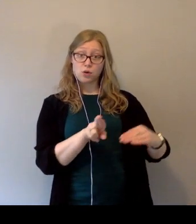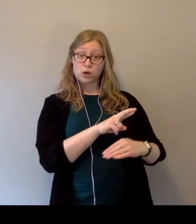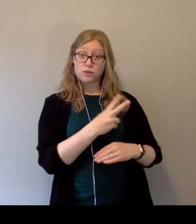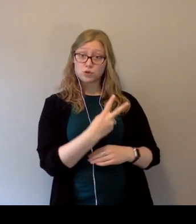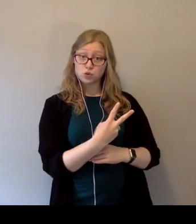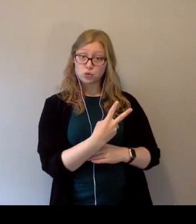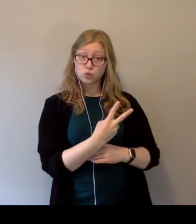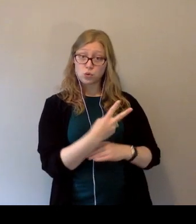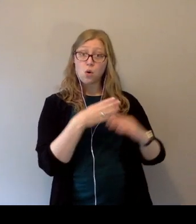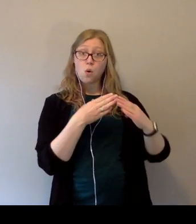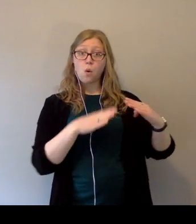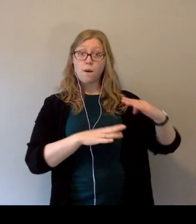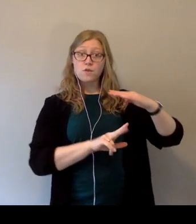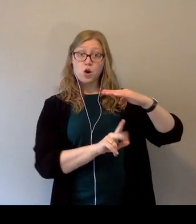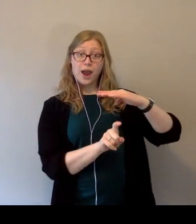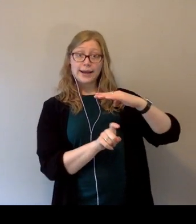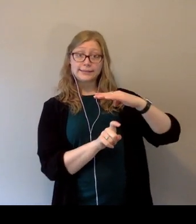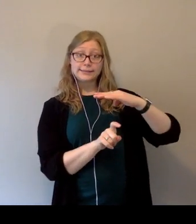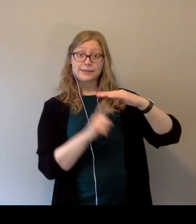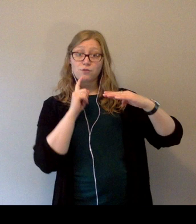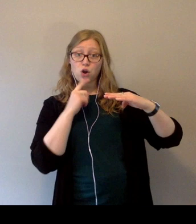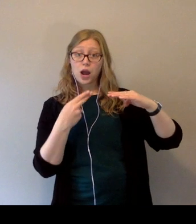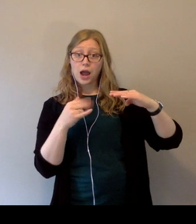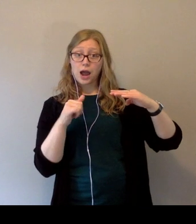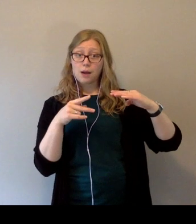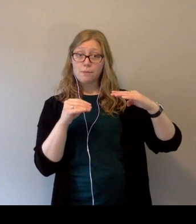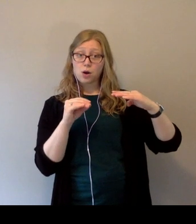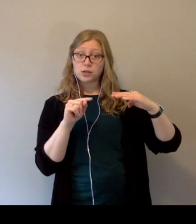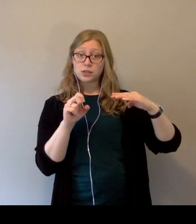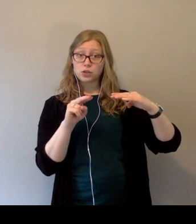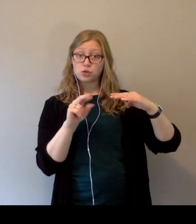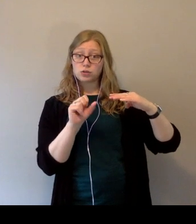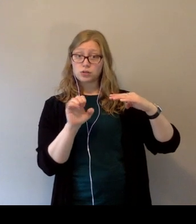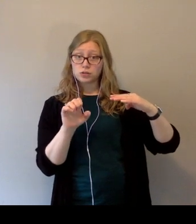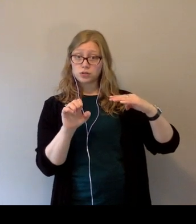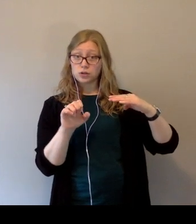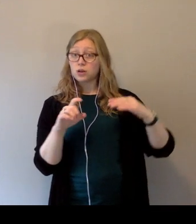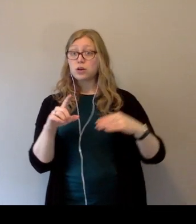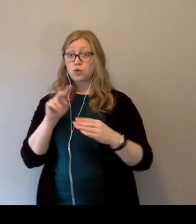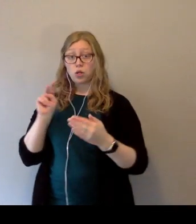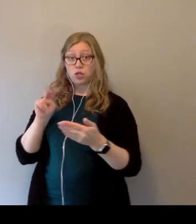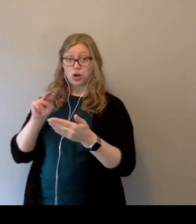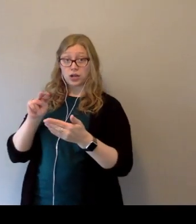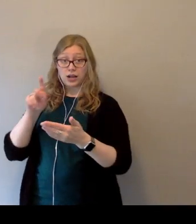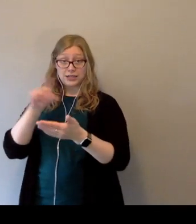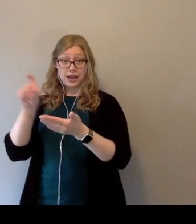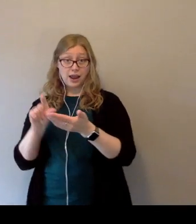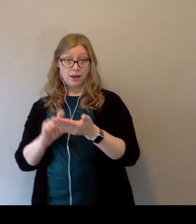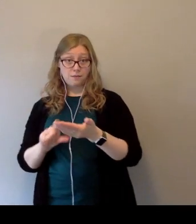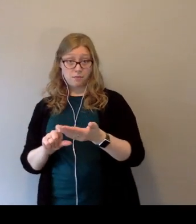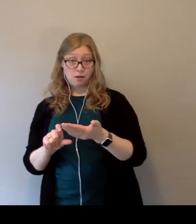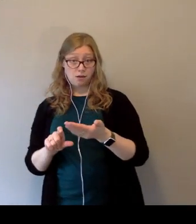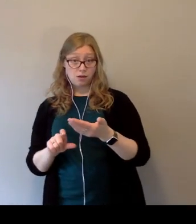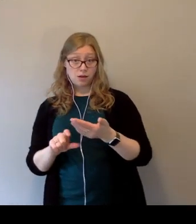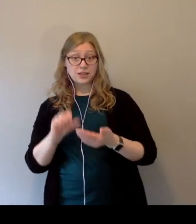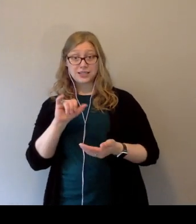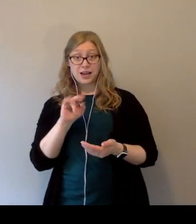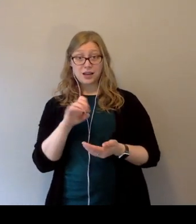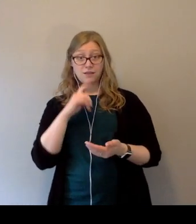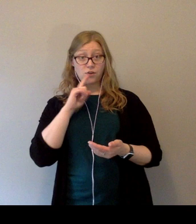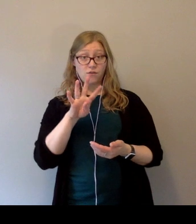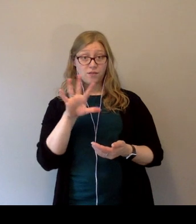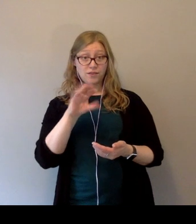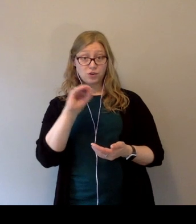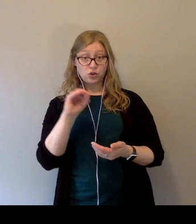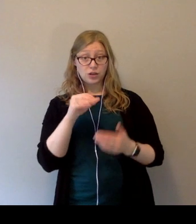Using our table of values, the sine of 45 degrees is square root of 2 over 2 equals 7 square